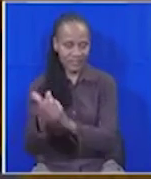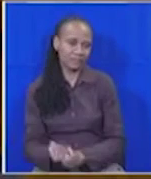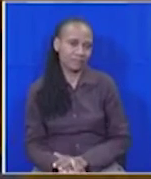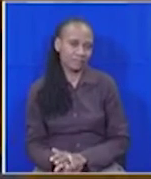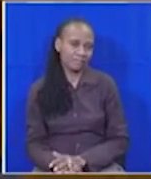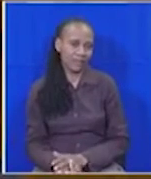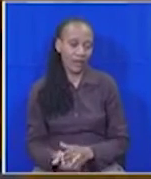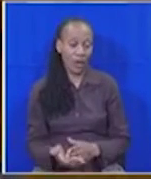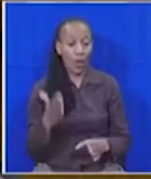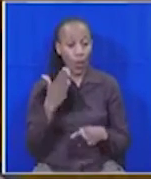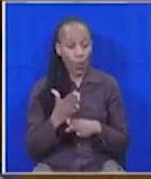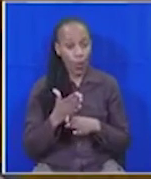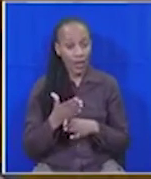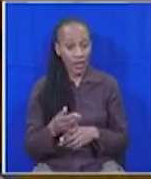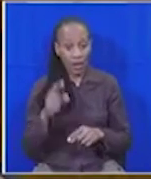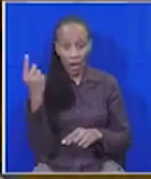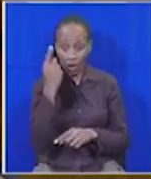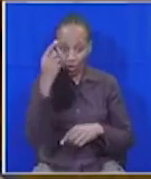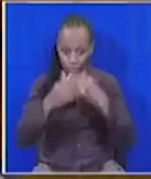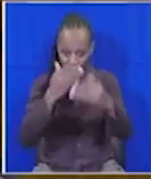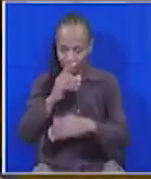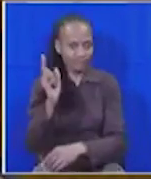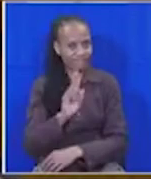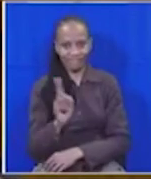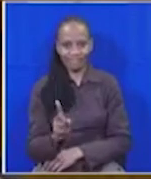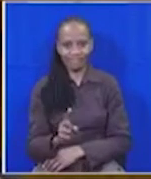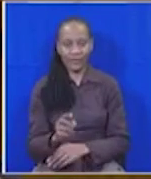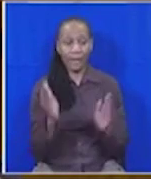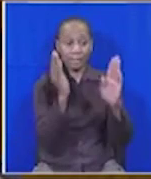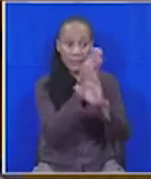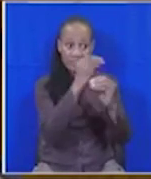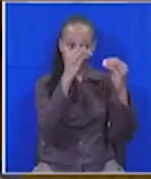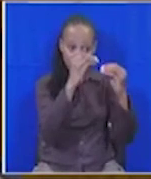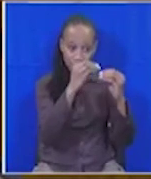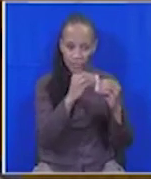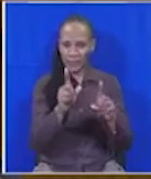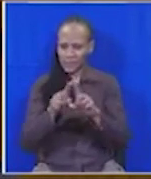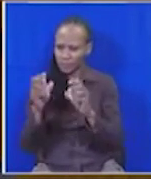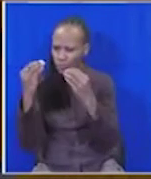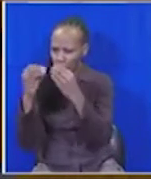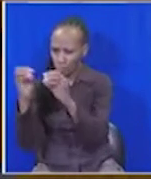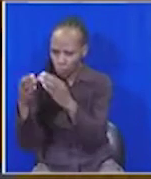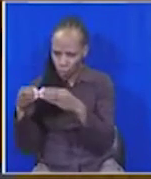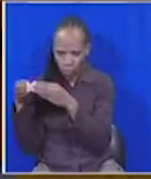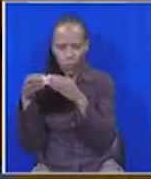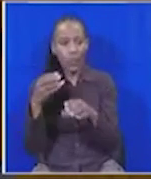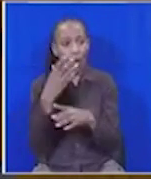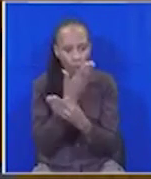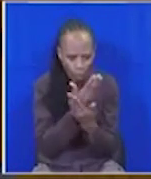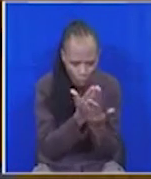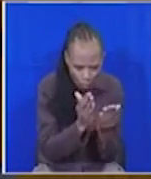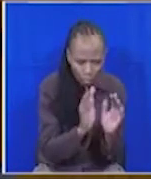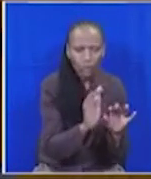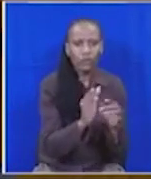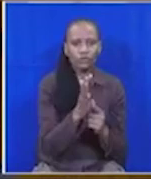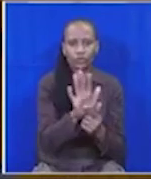stand on its own. These efforts by the private sector leverage and complement ongoing reforms